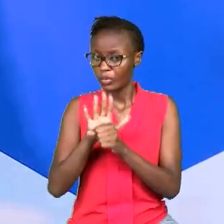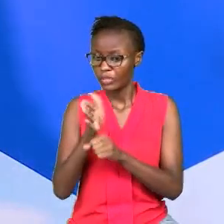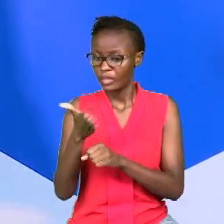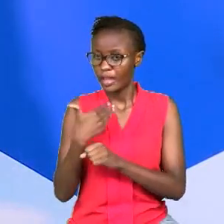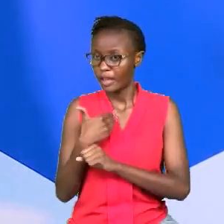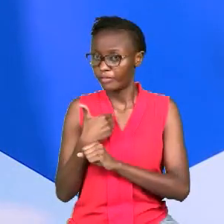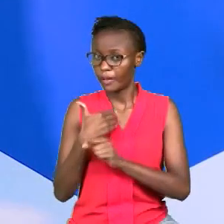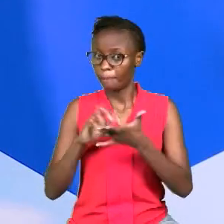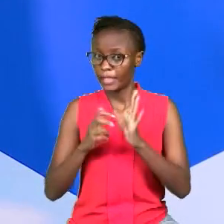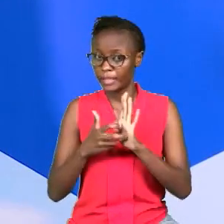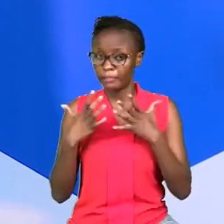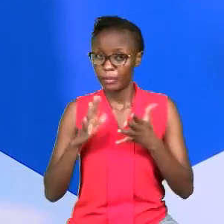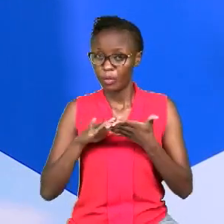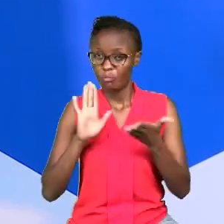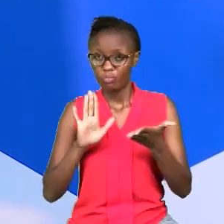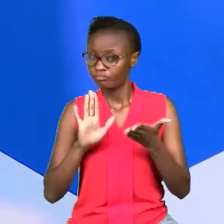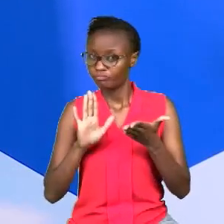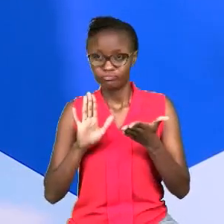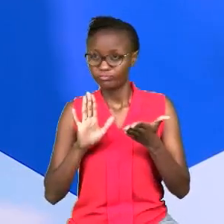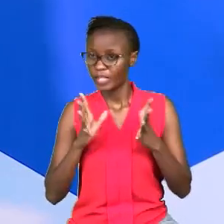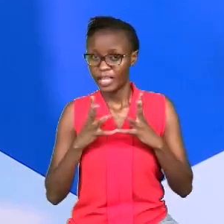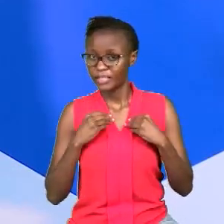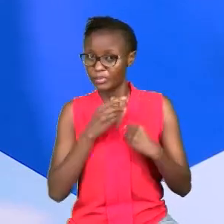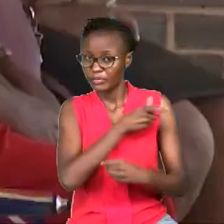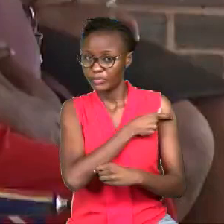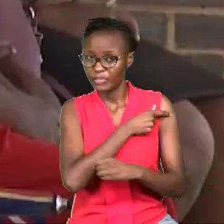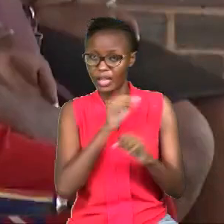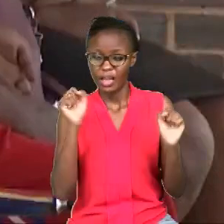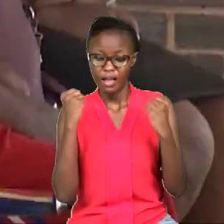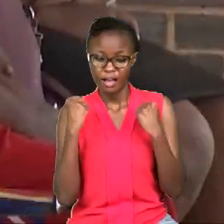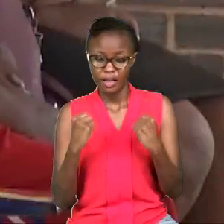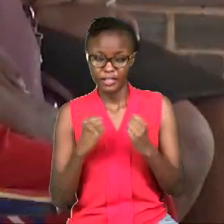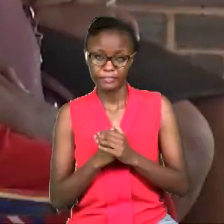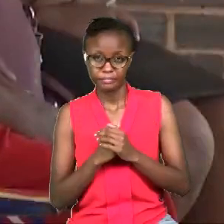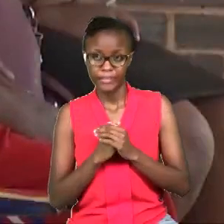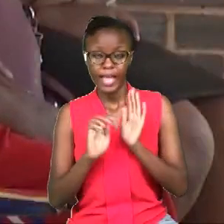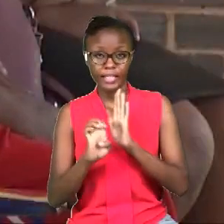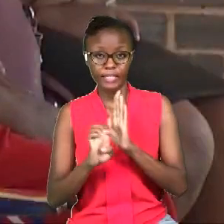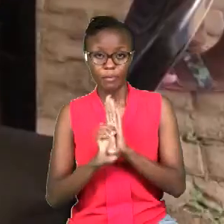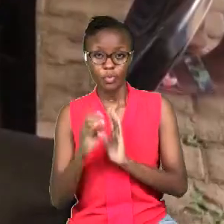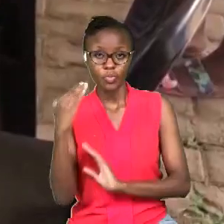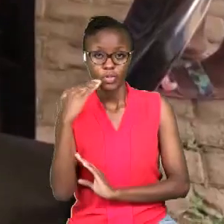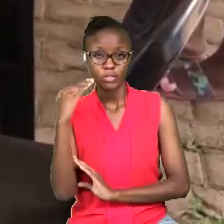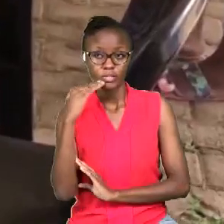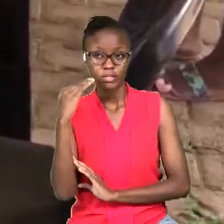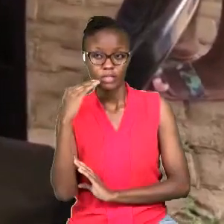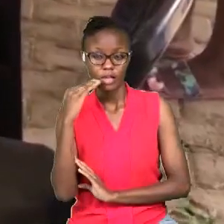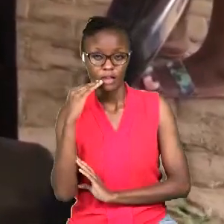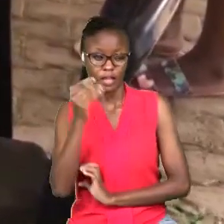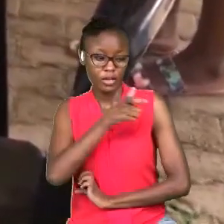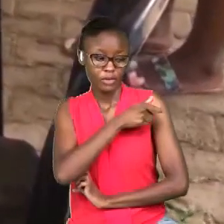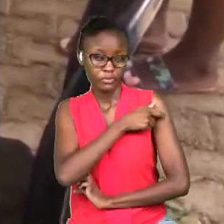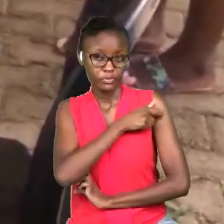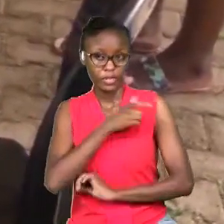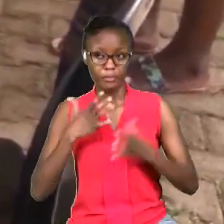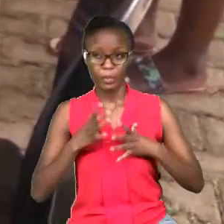will make many of them not turn up to be vaccinated. In Siaya County, for instance, a criteria of vaccinating people